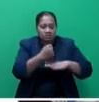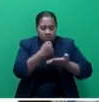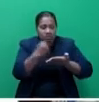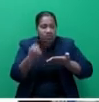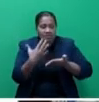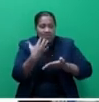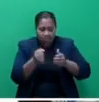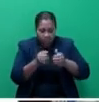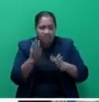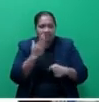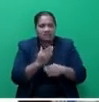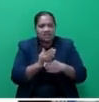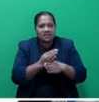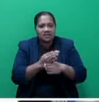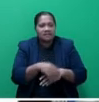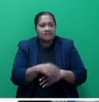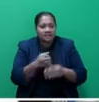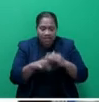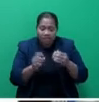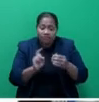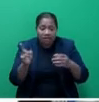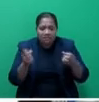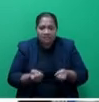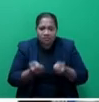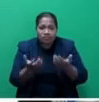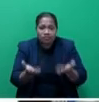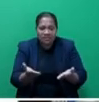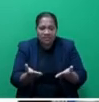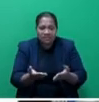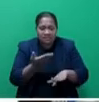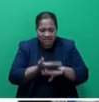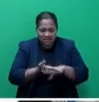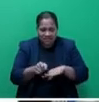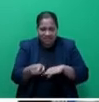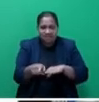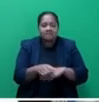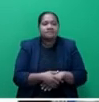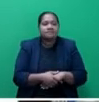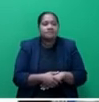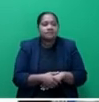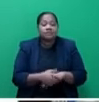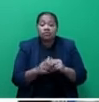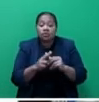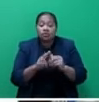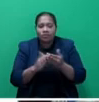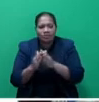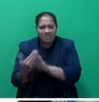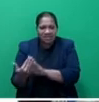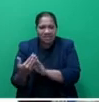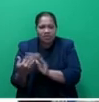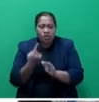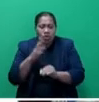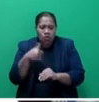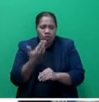started working in providing a redress to the community who often